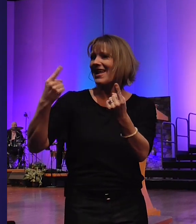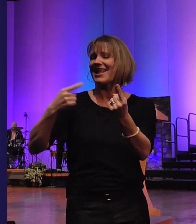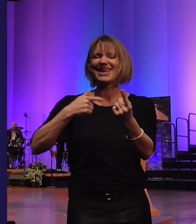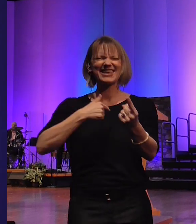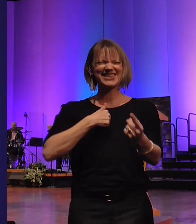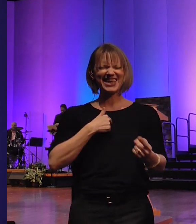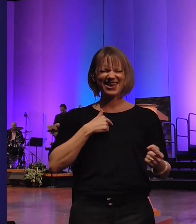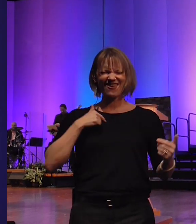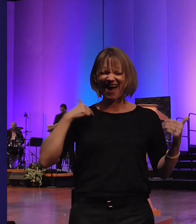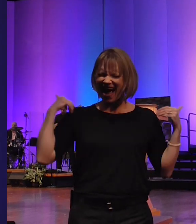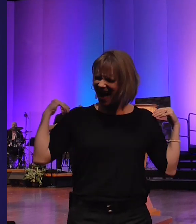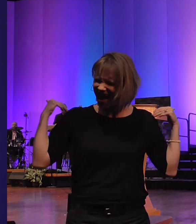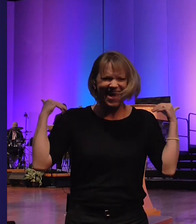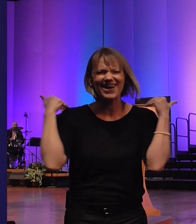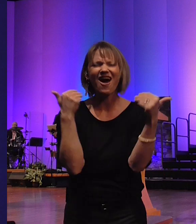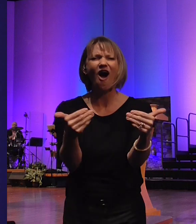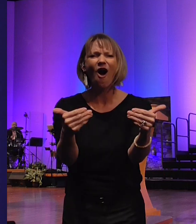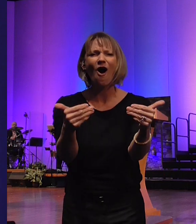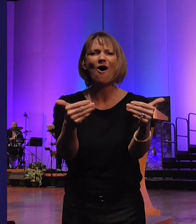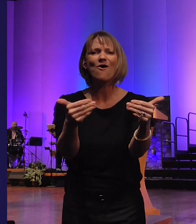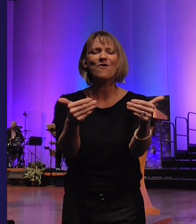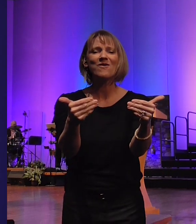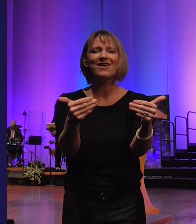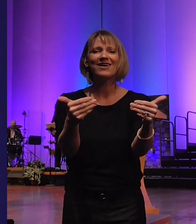before. Yes, here I